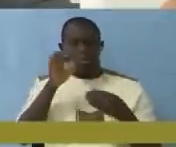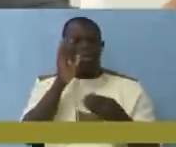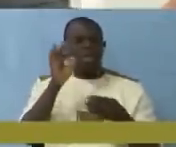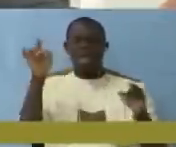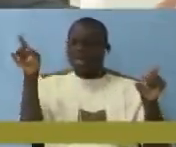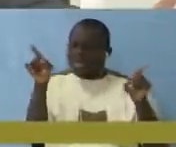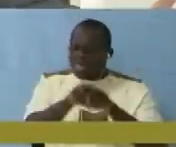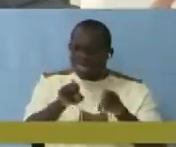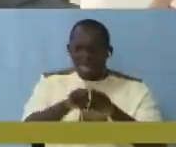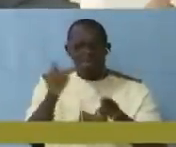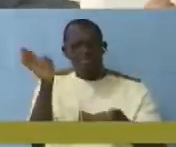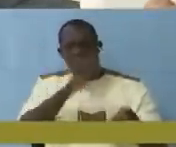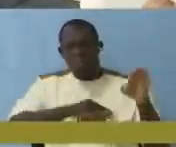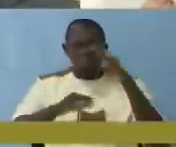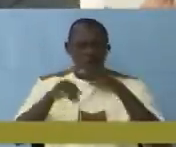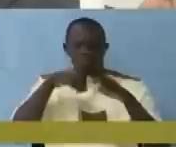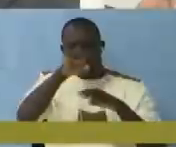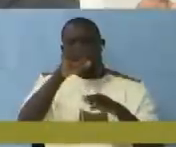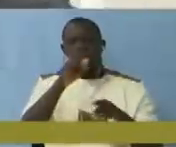received yesterday.